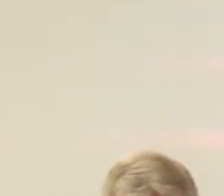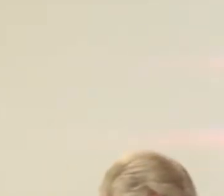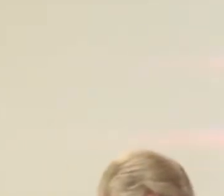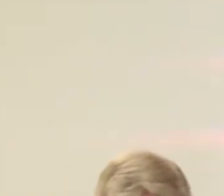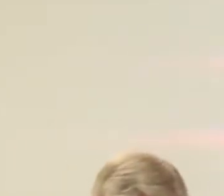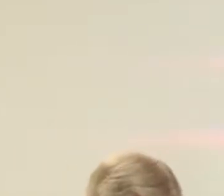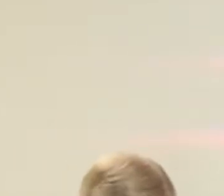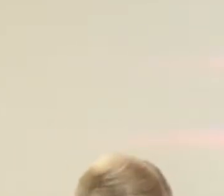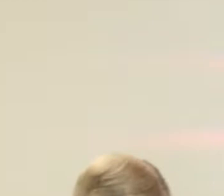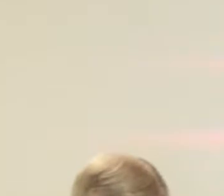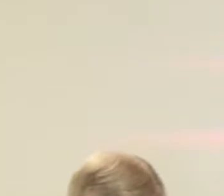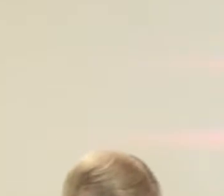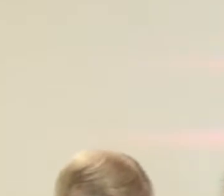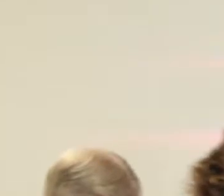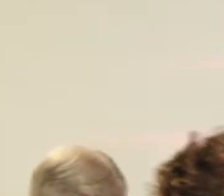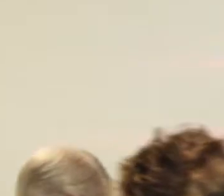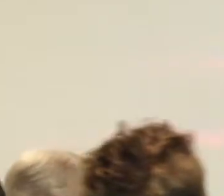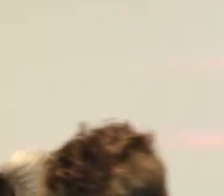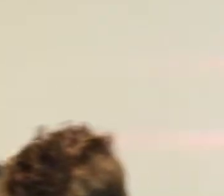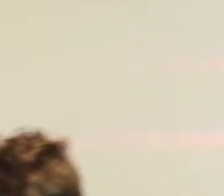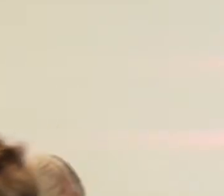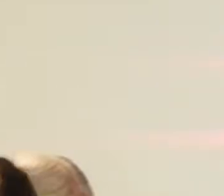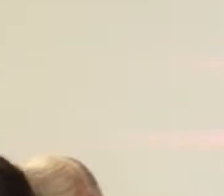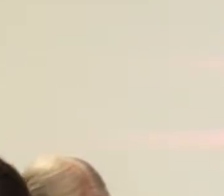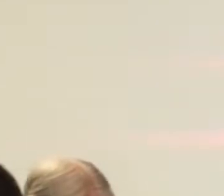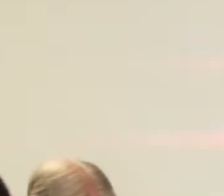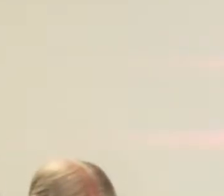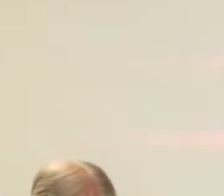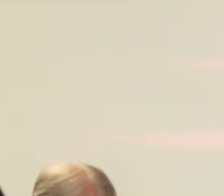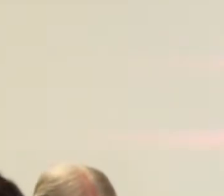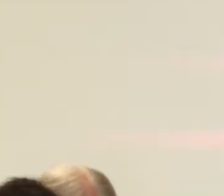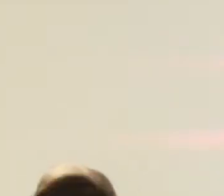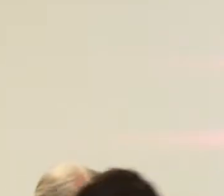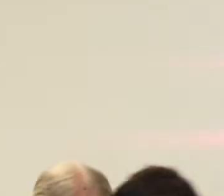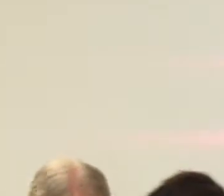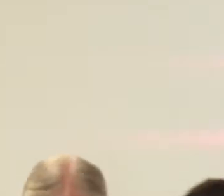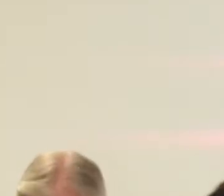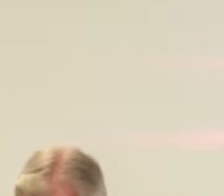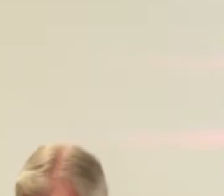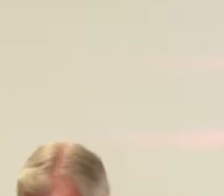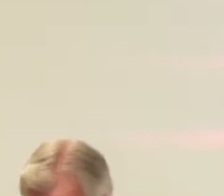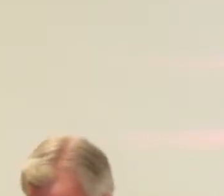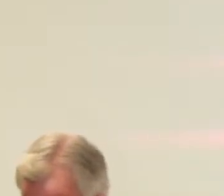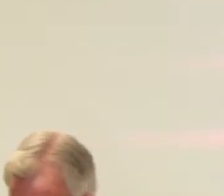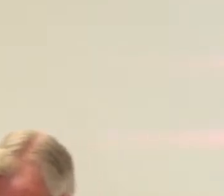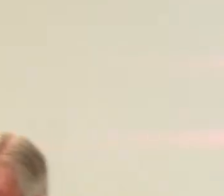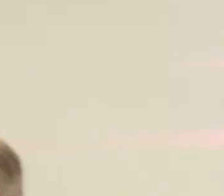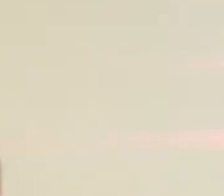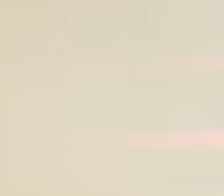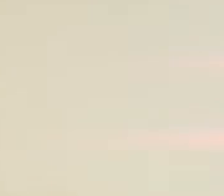remainder of this service to your glory and honor. It's in Jesus' precious holy name. Amen. Good to be seated. Please. Amen.